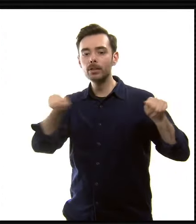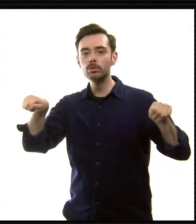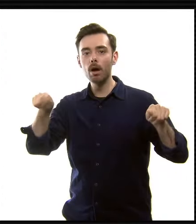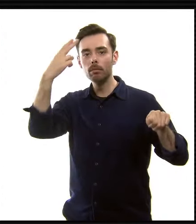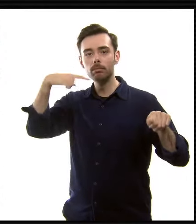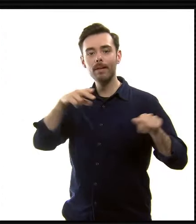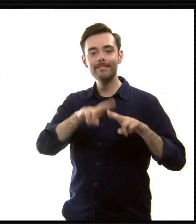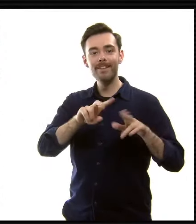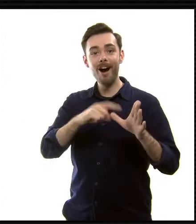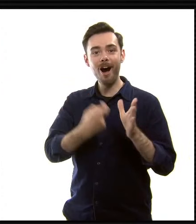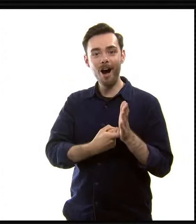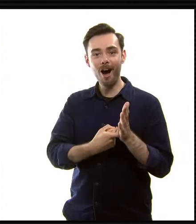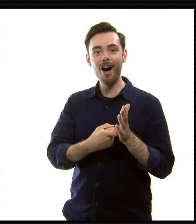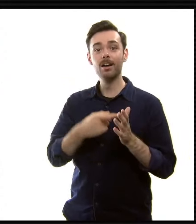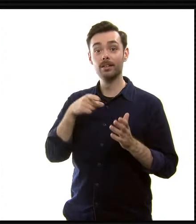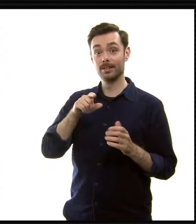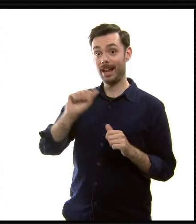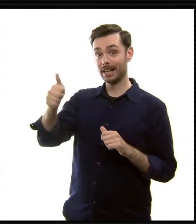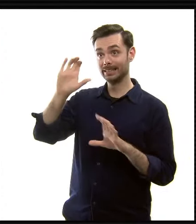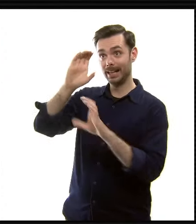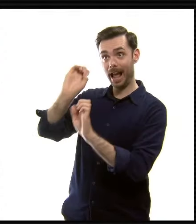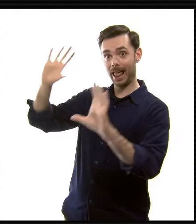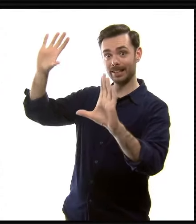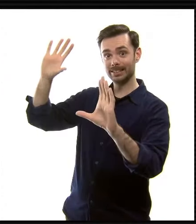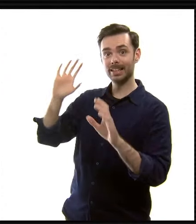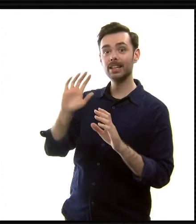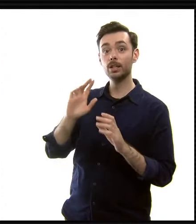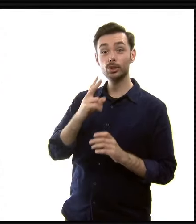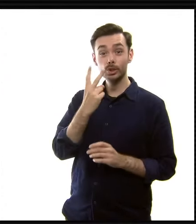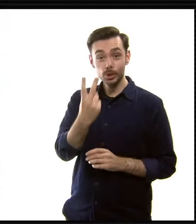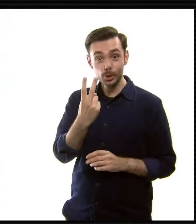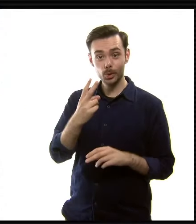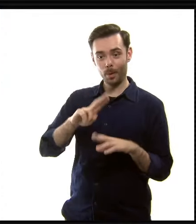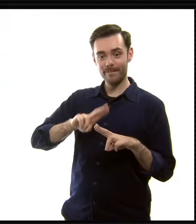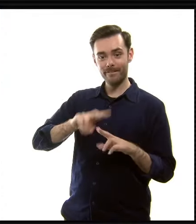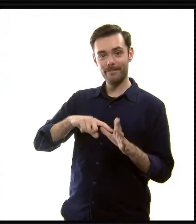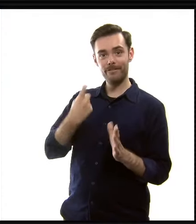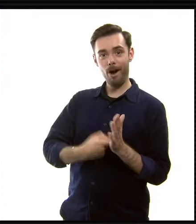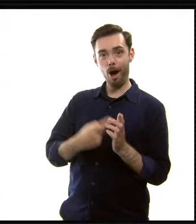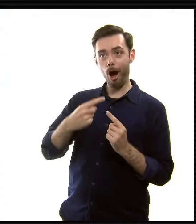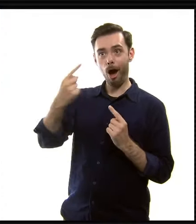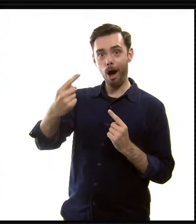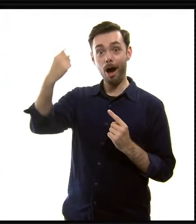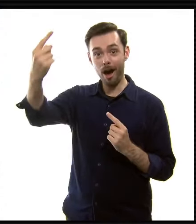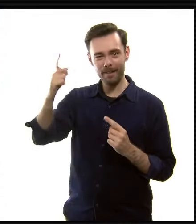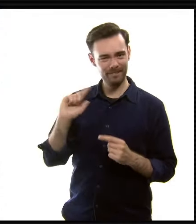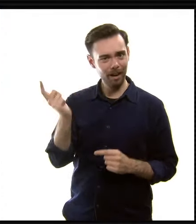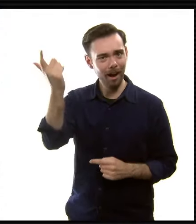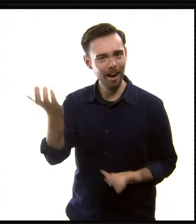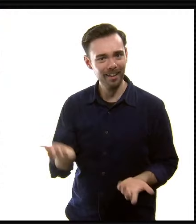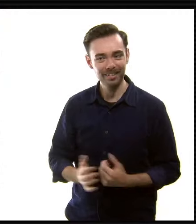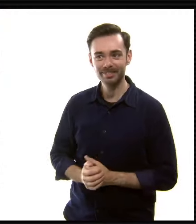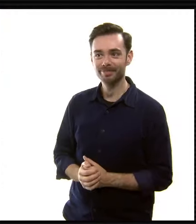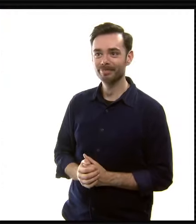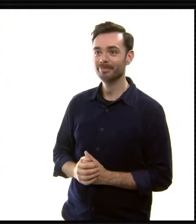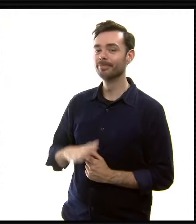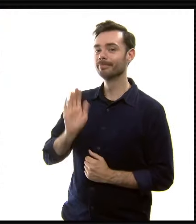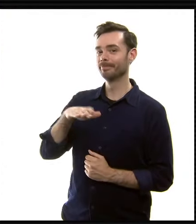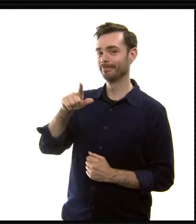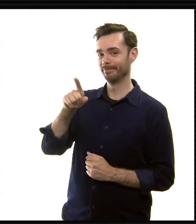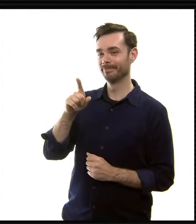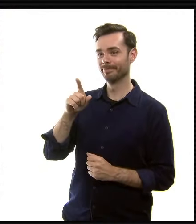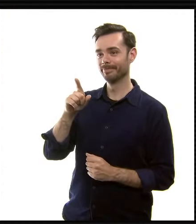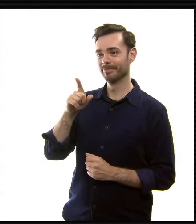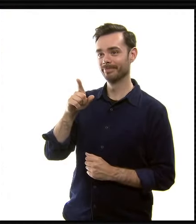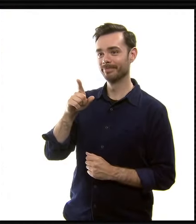So that's 2 whole fars, which is pretty far. Of course, I am talking about LEGO Star Wars, the Skywalker Saga. It's out there,